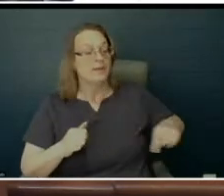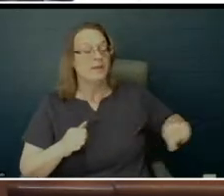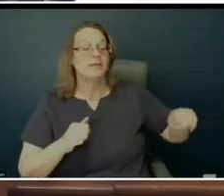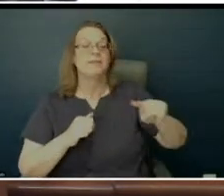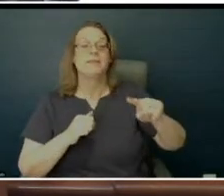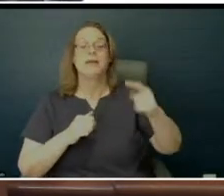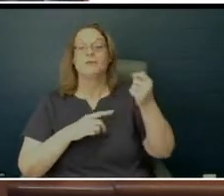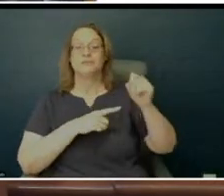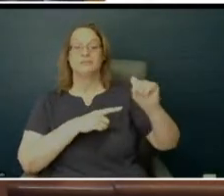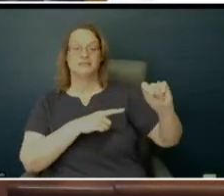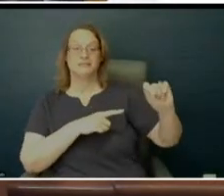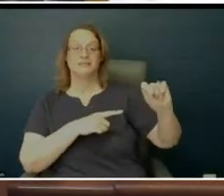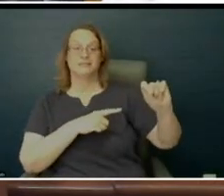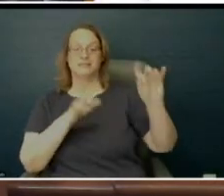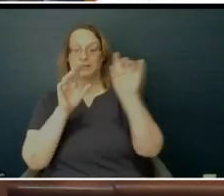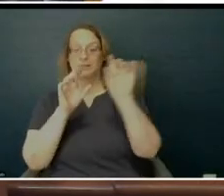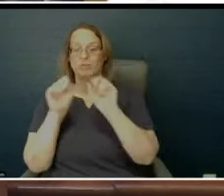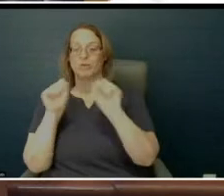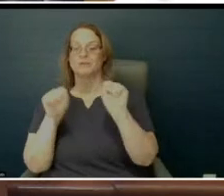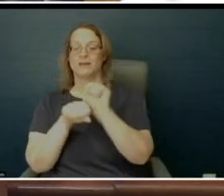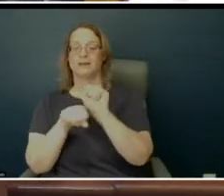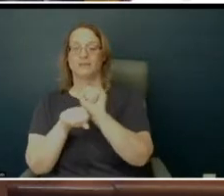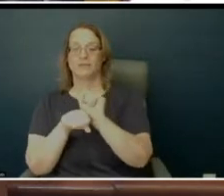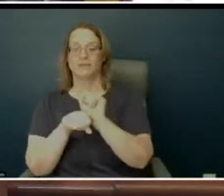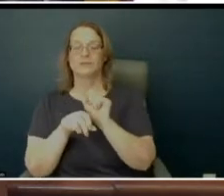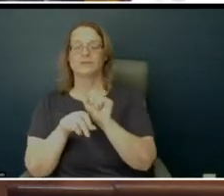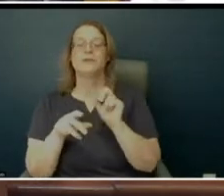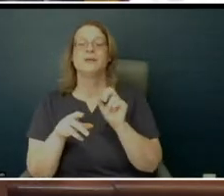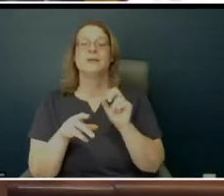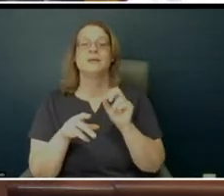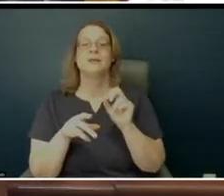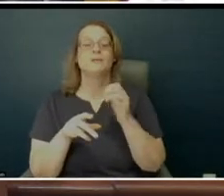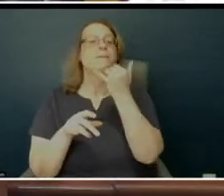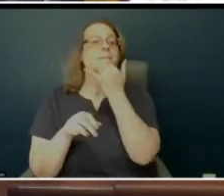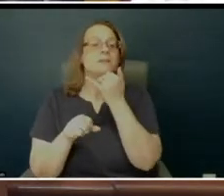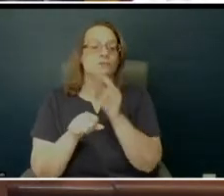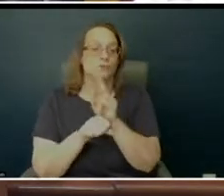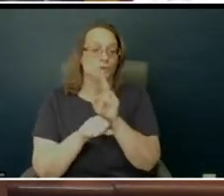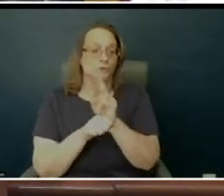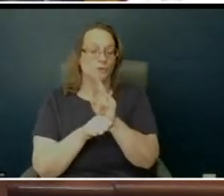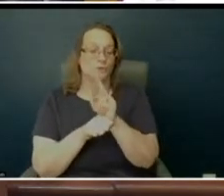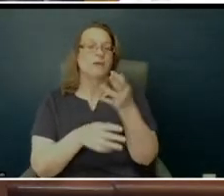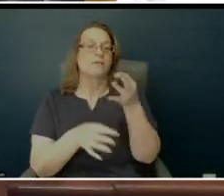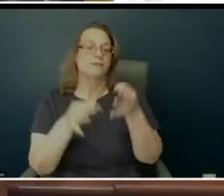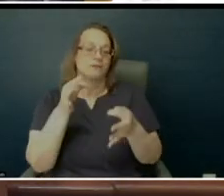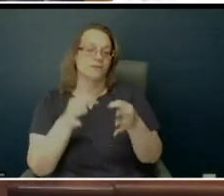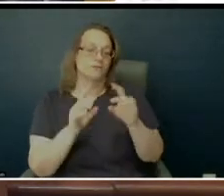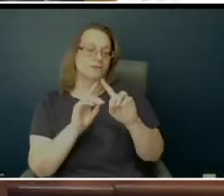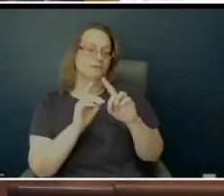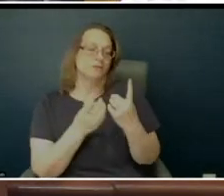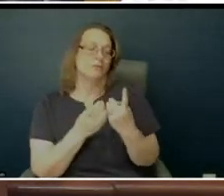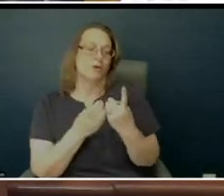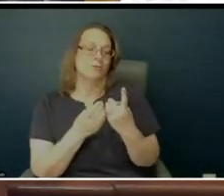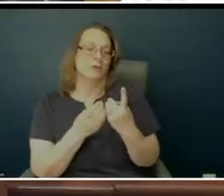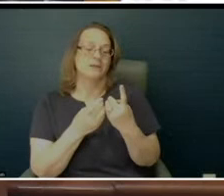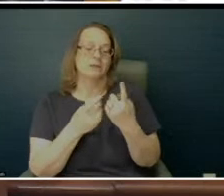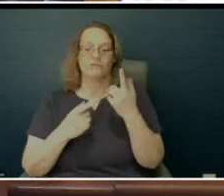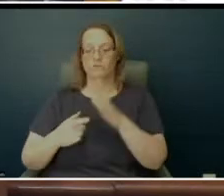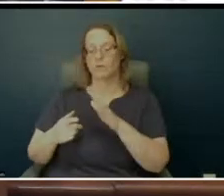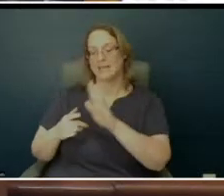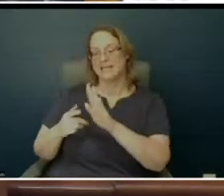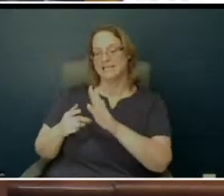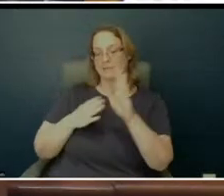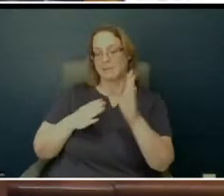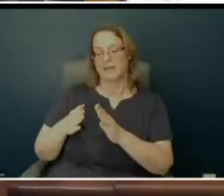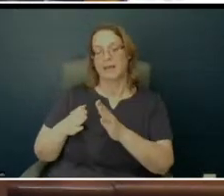to misuse the Justice Department as part of his plan to hold on to power. And we will show